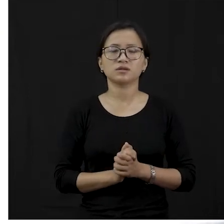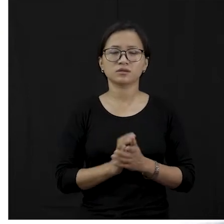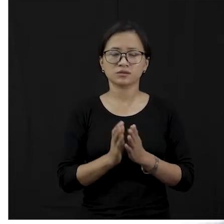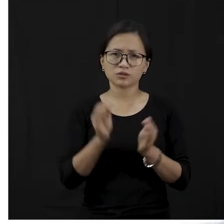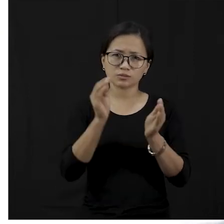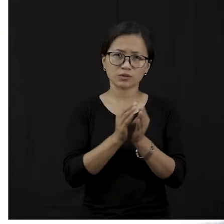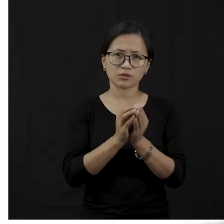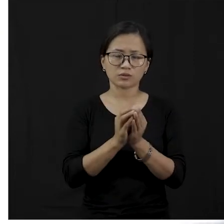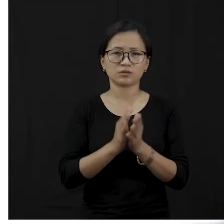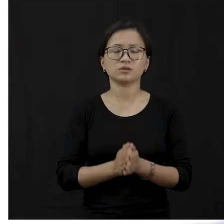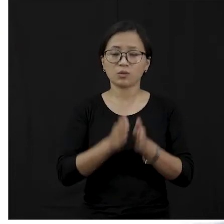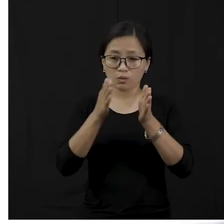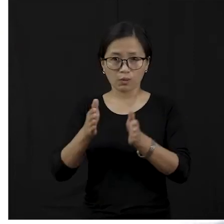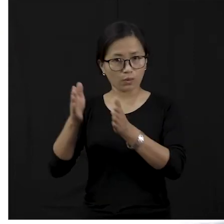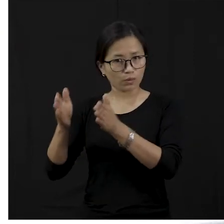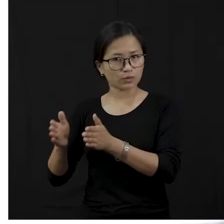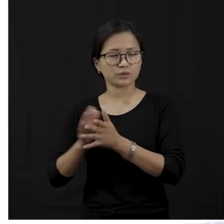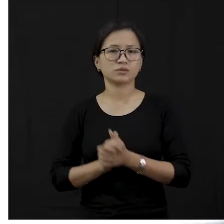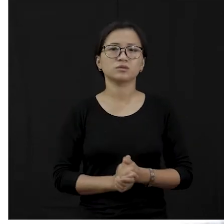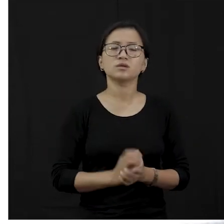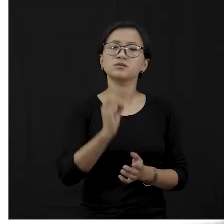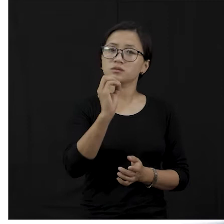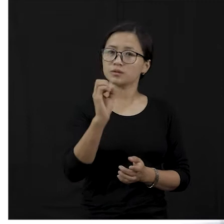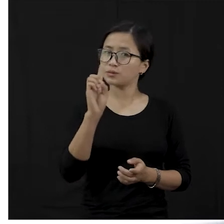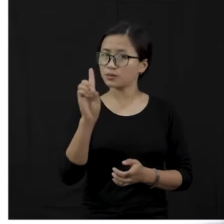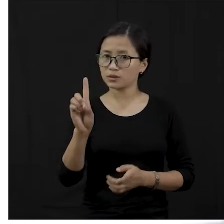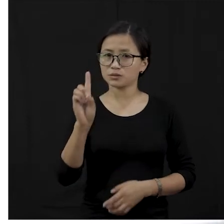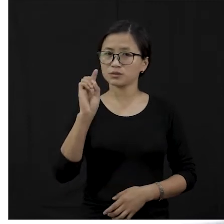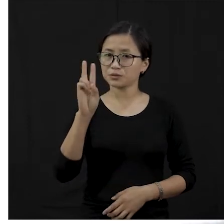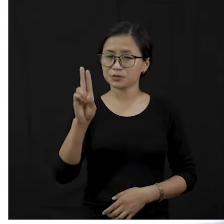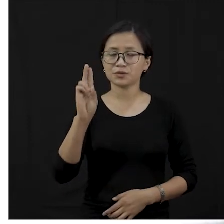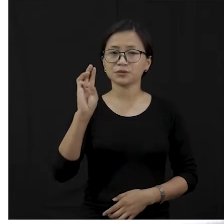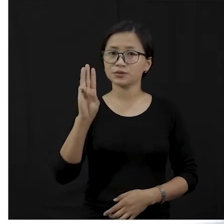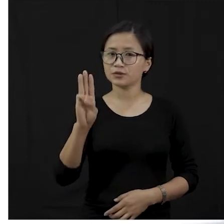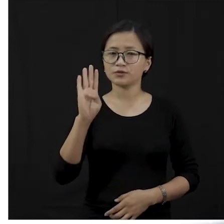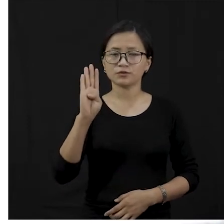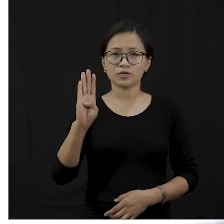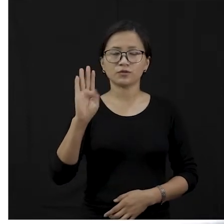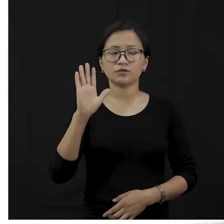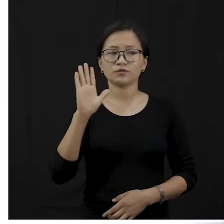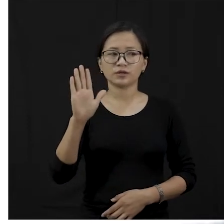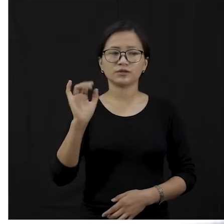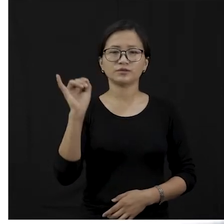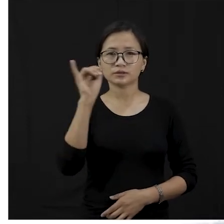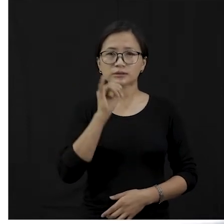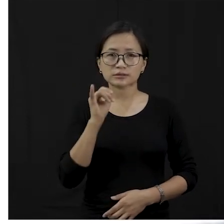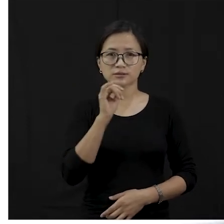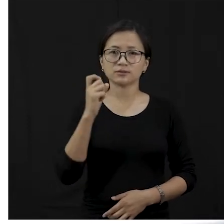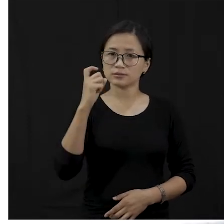marked on it in order. 0, 1, 2, 3, 4,